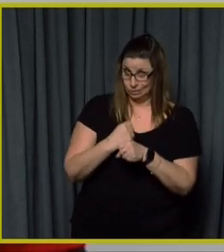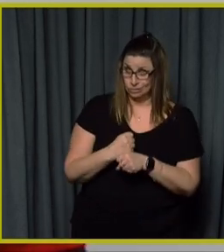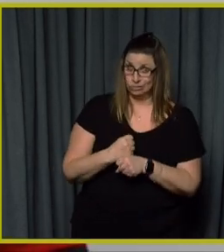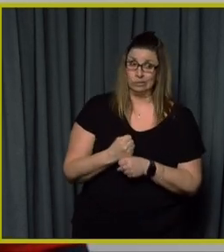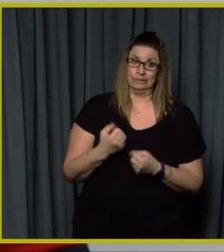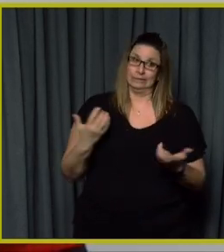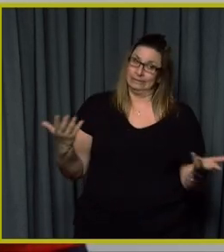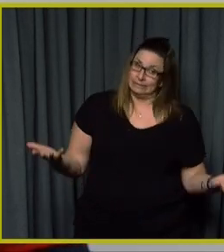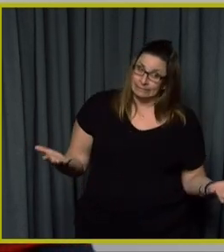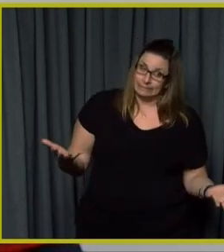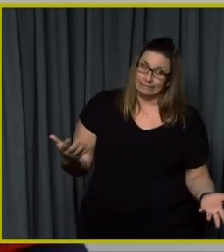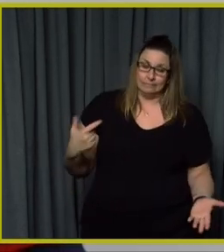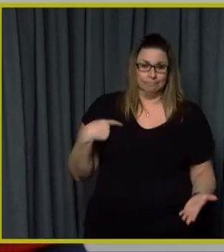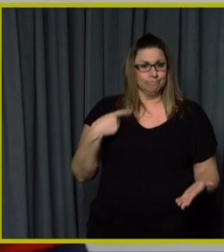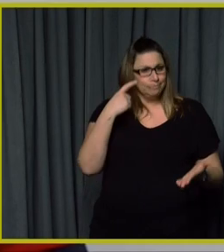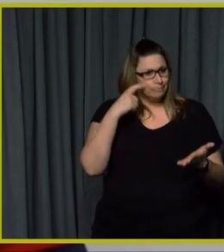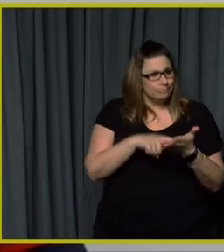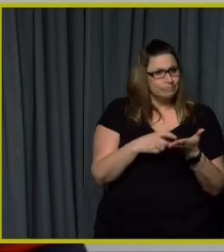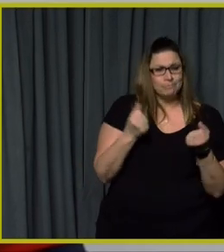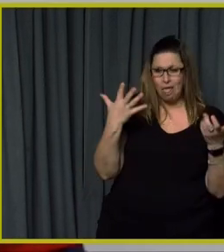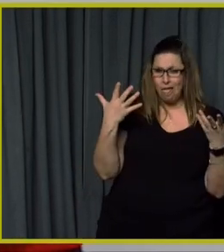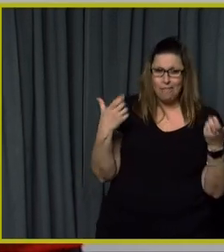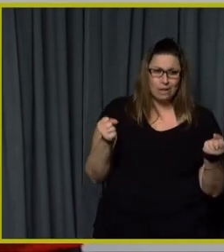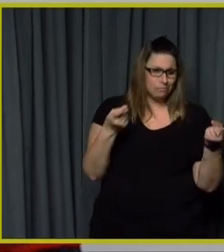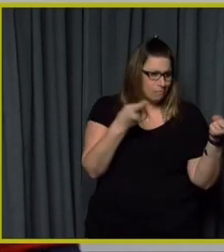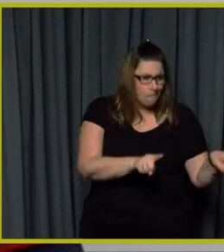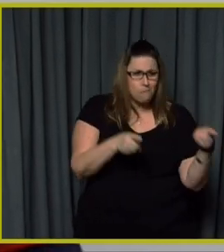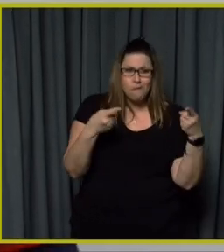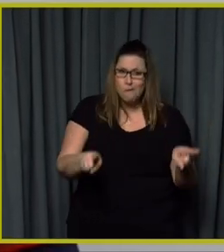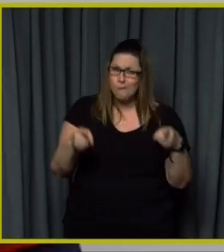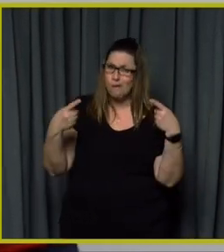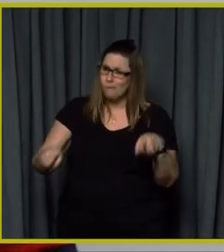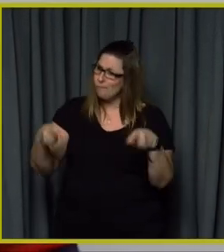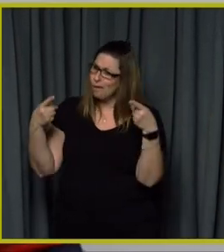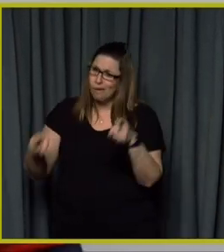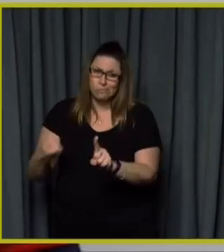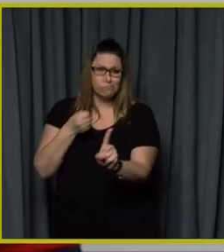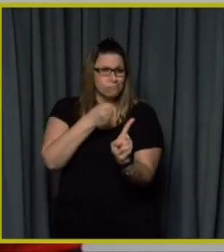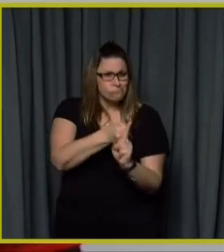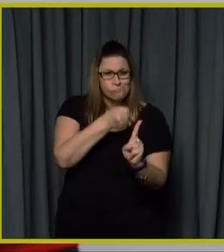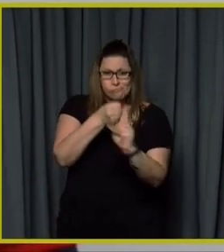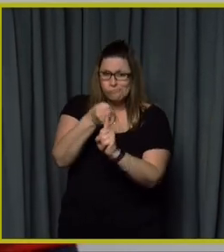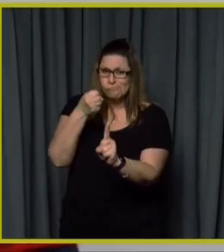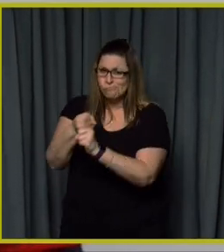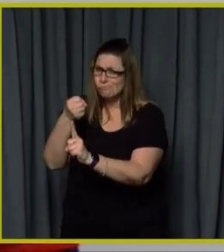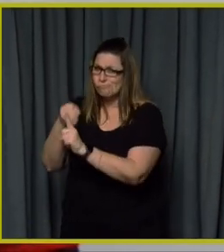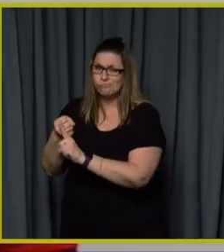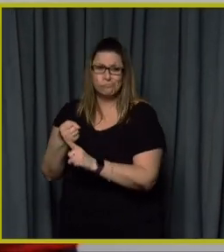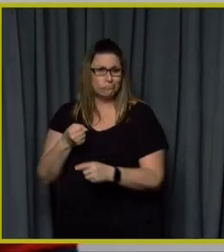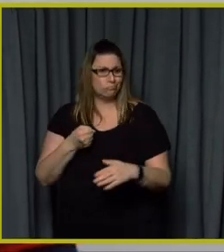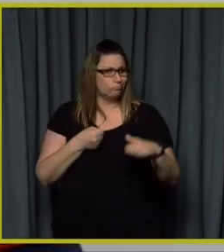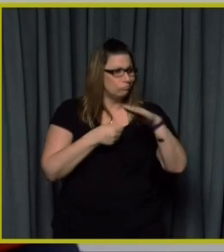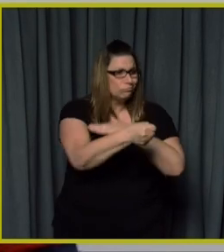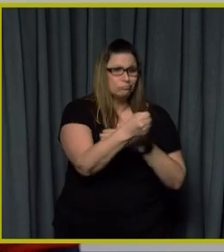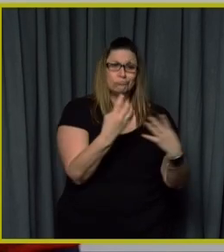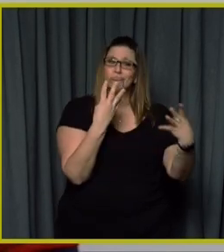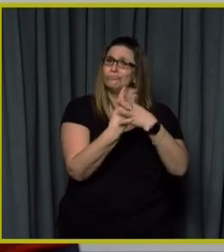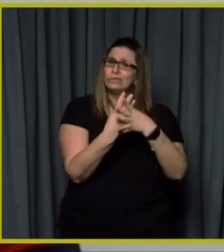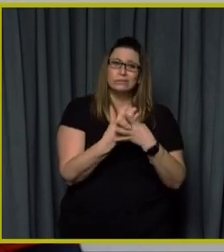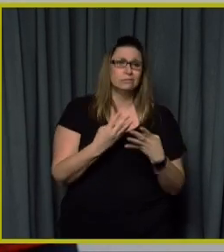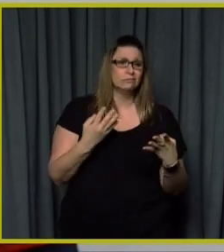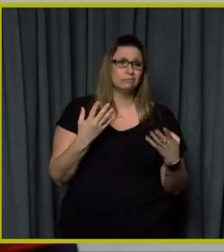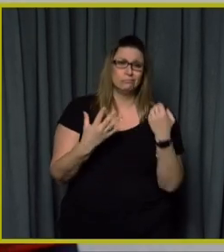and the people that make up the mass incarceration are poor people. You know, if you're poor, you're going to jail. That's just how it